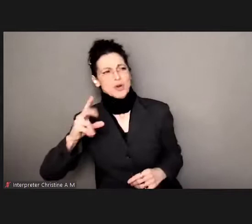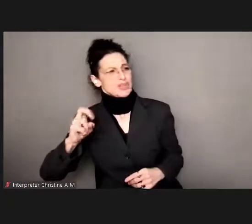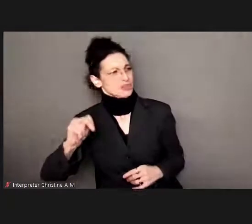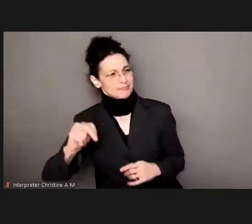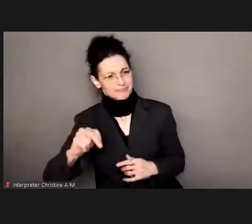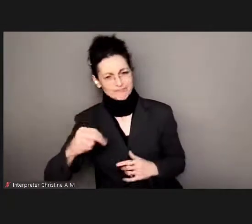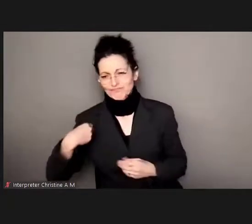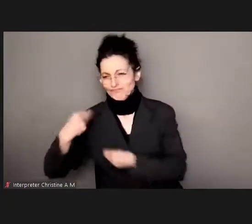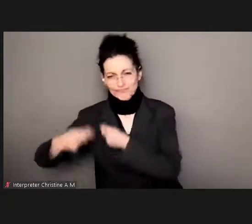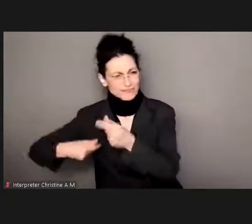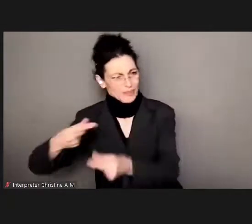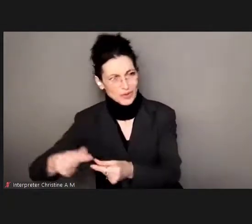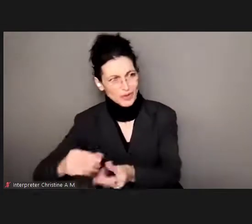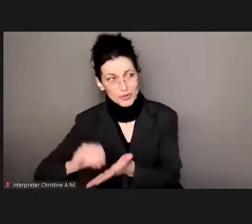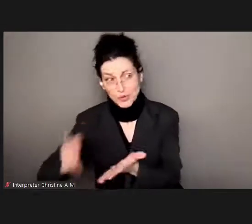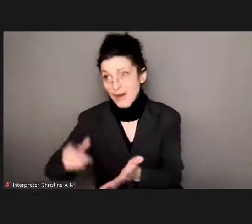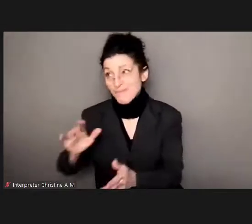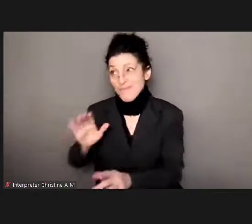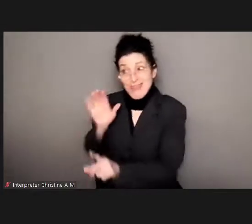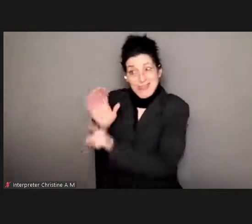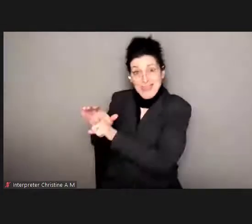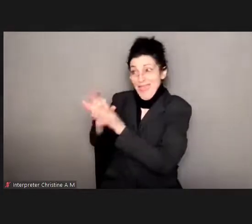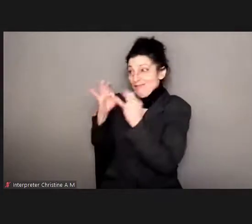to certain aspects of academic culture.